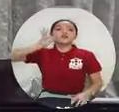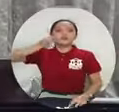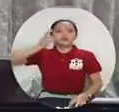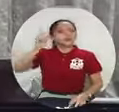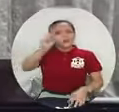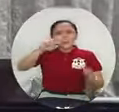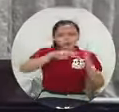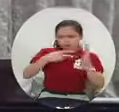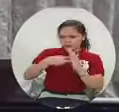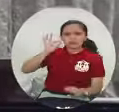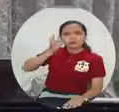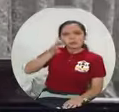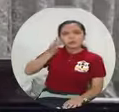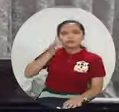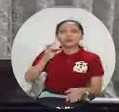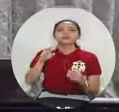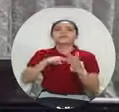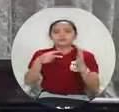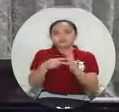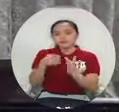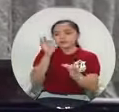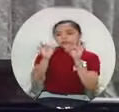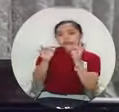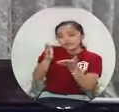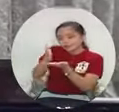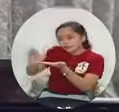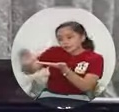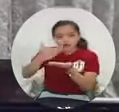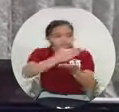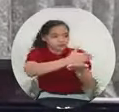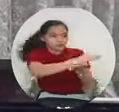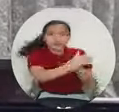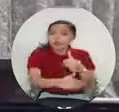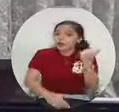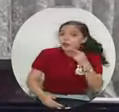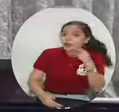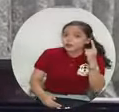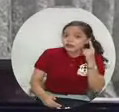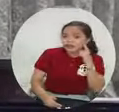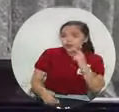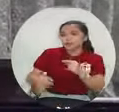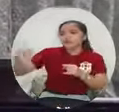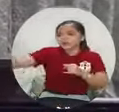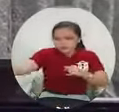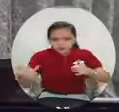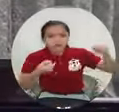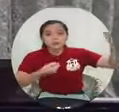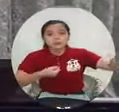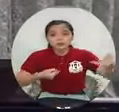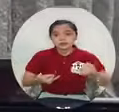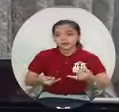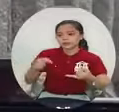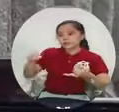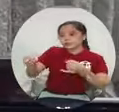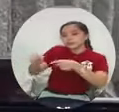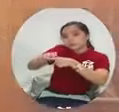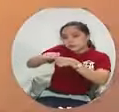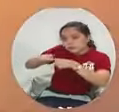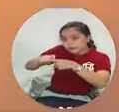this 2021. Commit yourself in giving to that first fruit to the best you